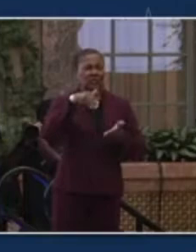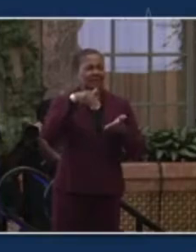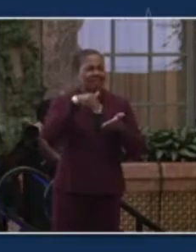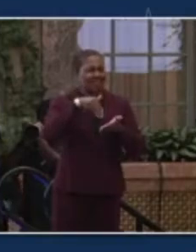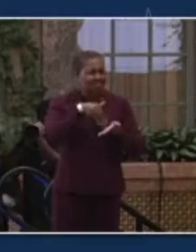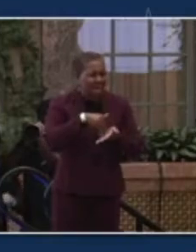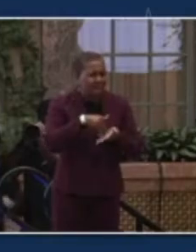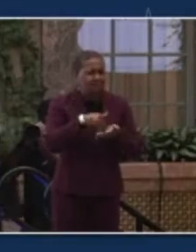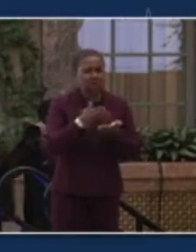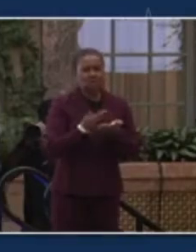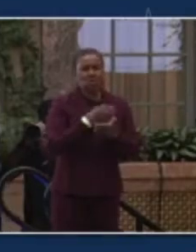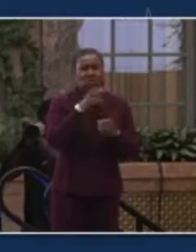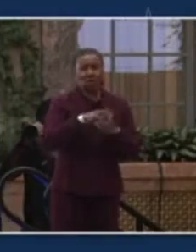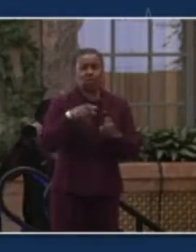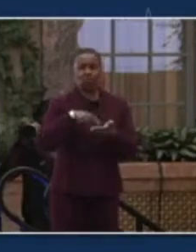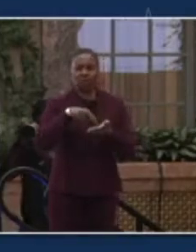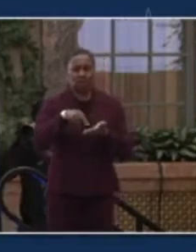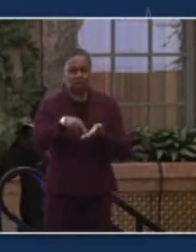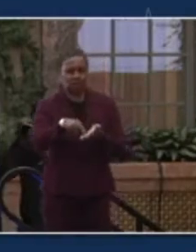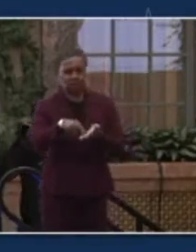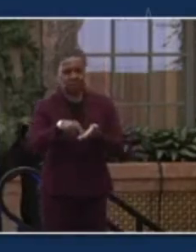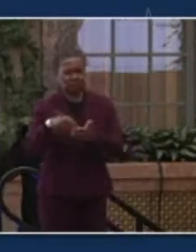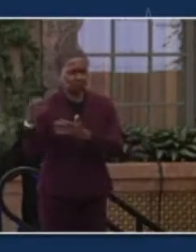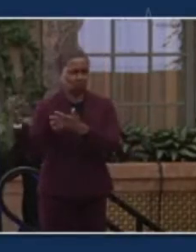100,000 new voters registered.